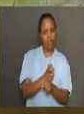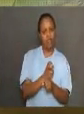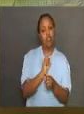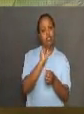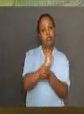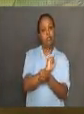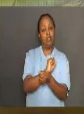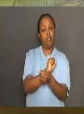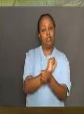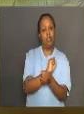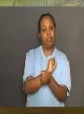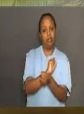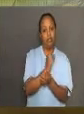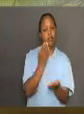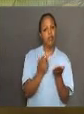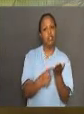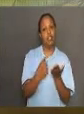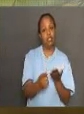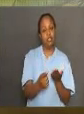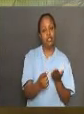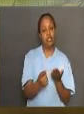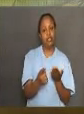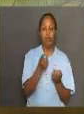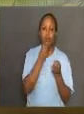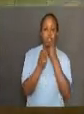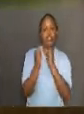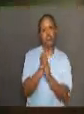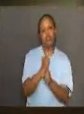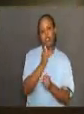be imposed on those convicted of a crime.